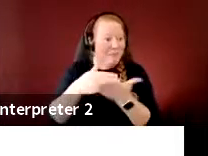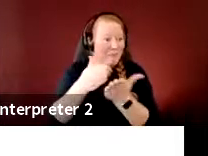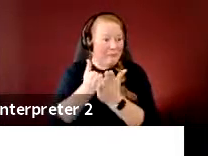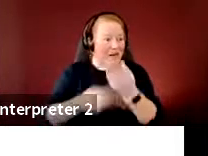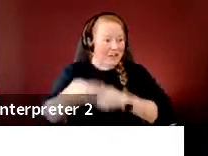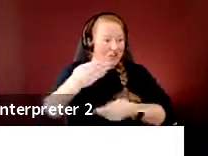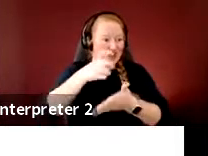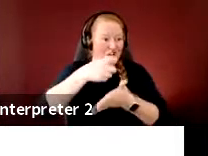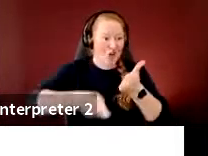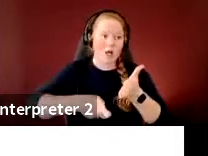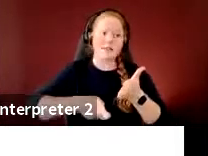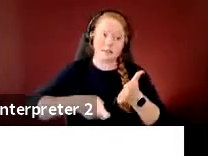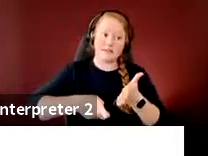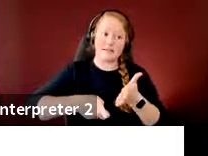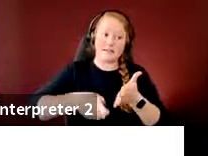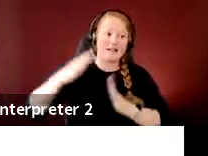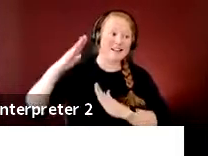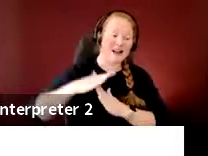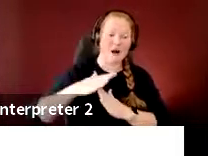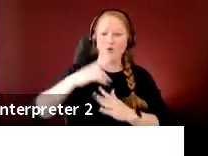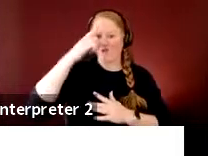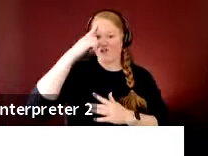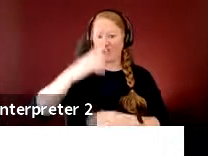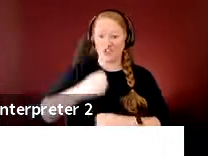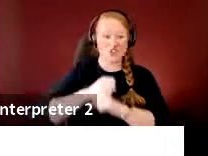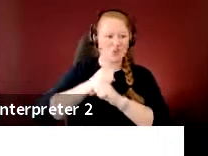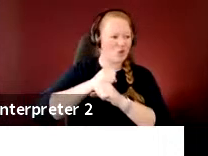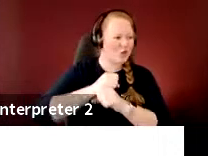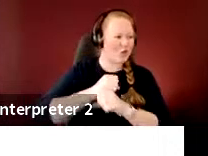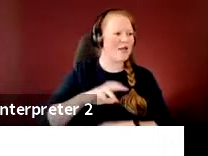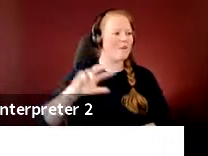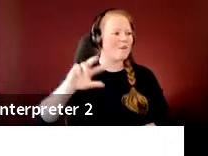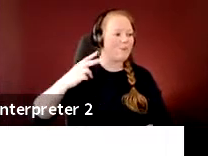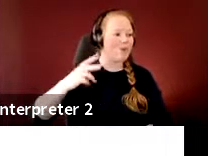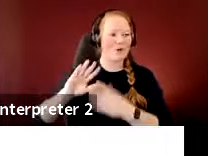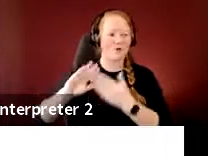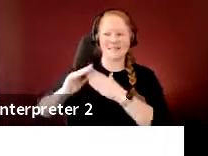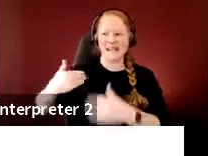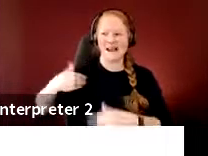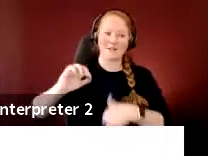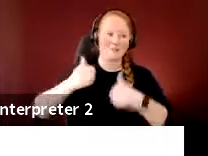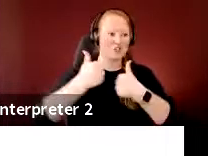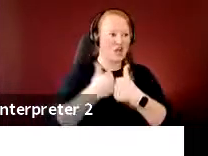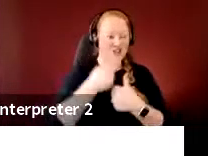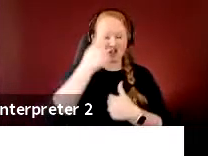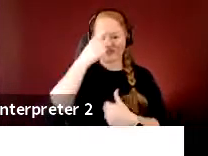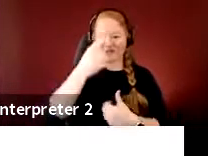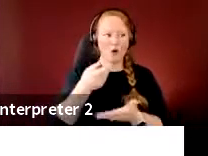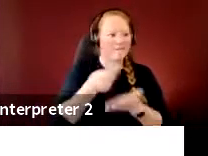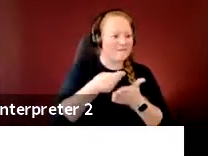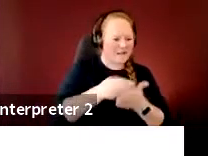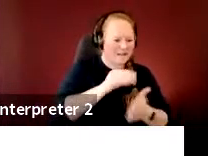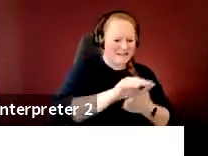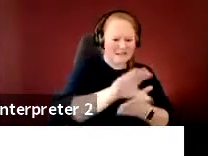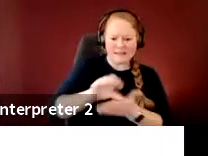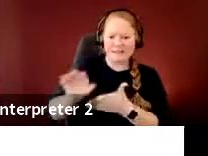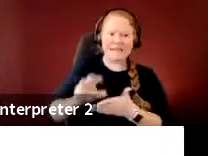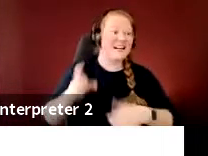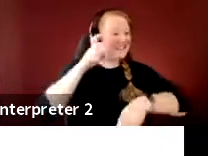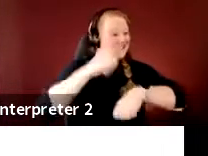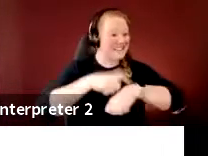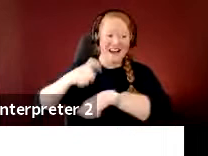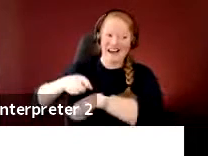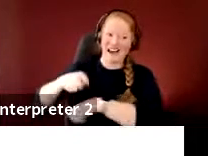remains a massive barrier to economic security. And then third, the city has had some challenges to disperse funds in a timely and accessible manner. So